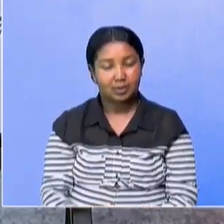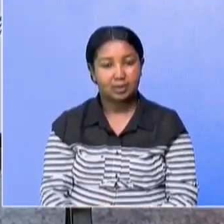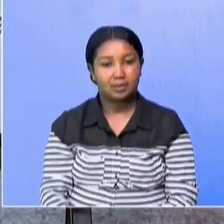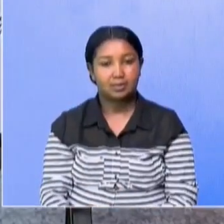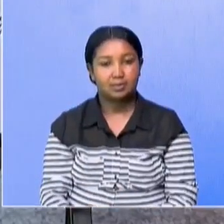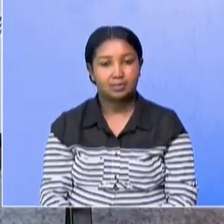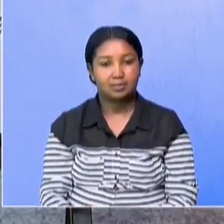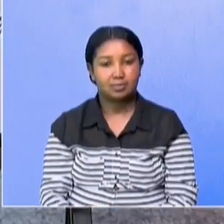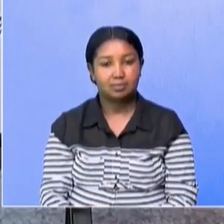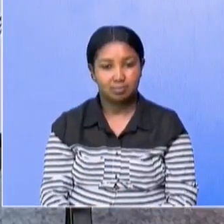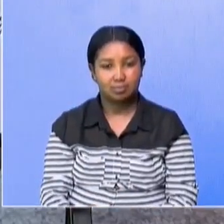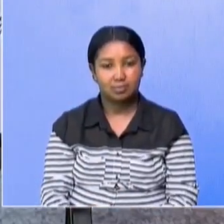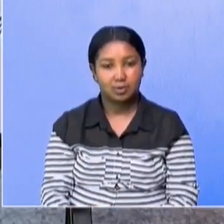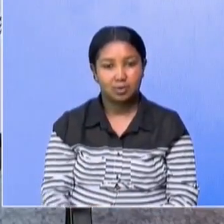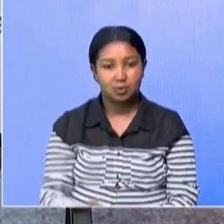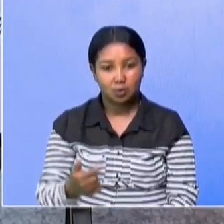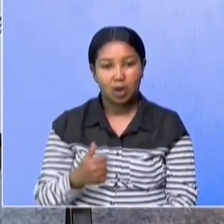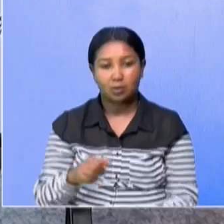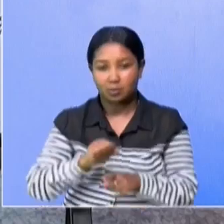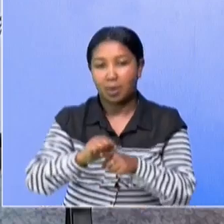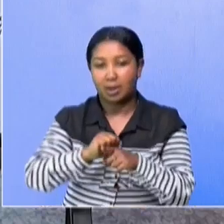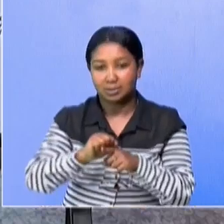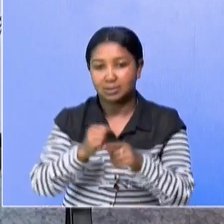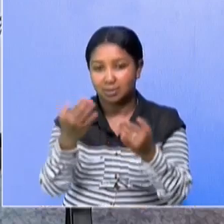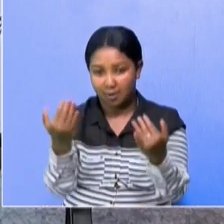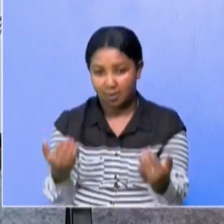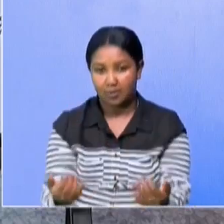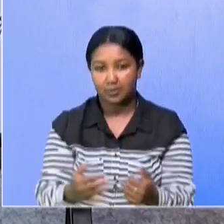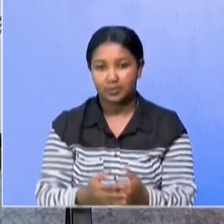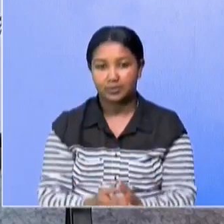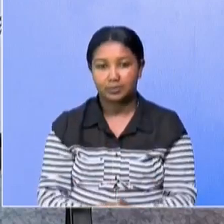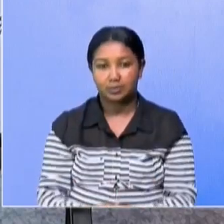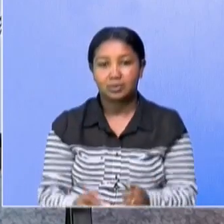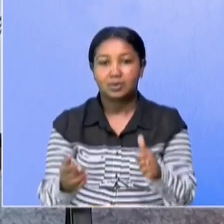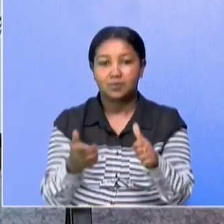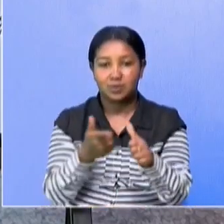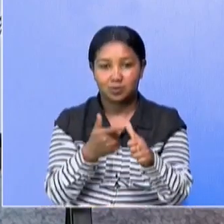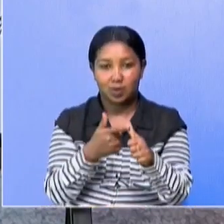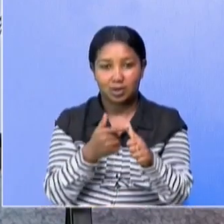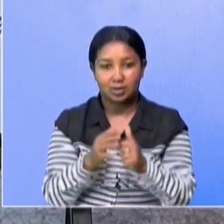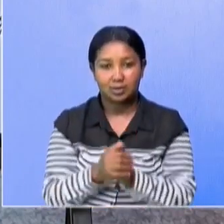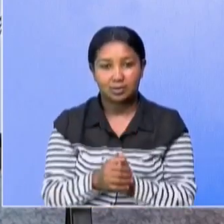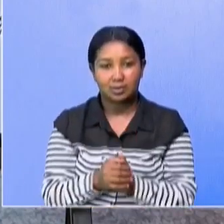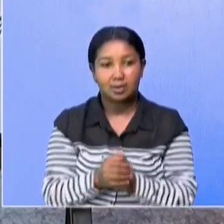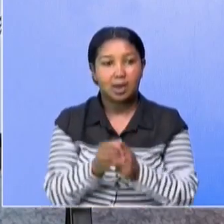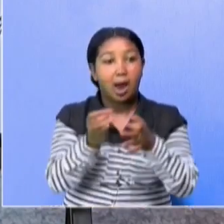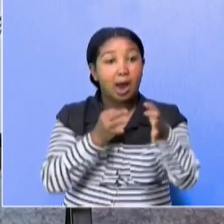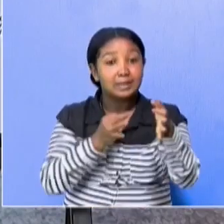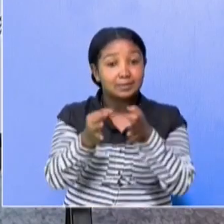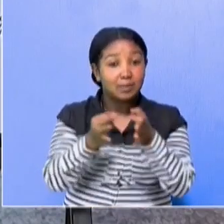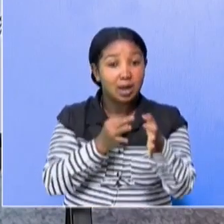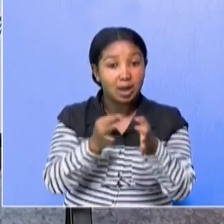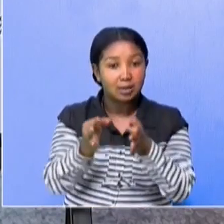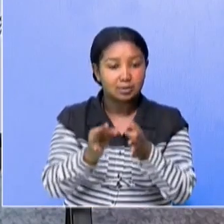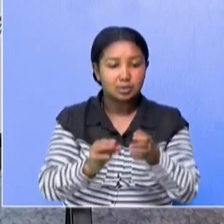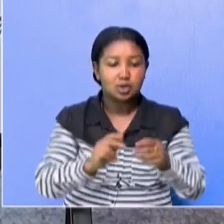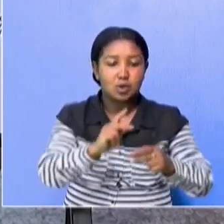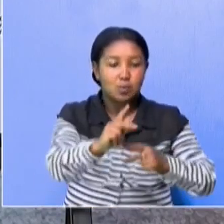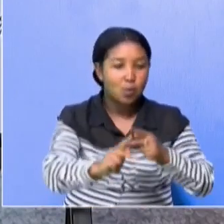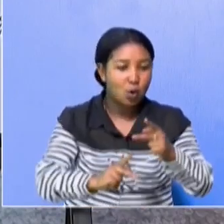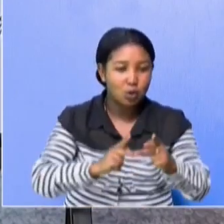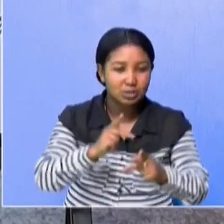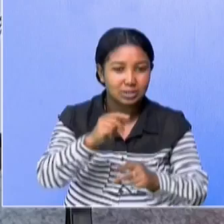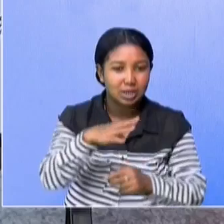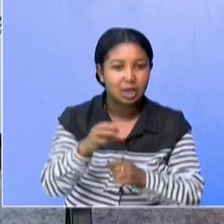that. Let's go. We are going to practice now. The first one, explain, process,